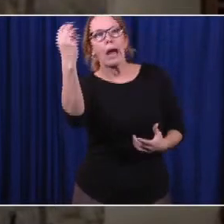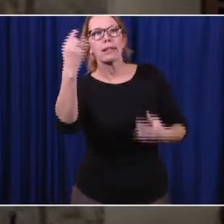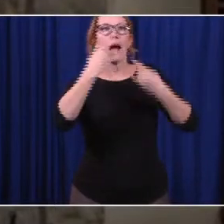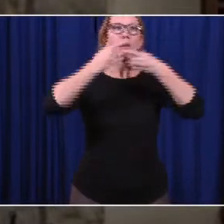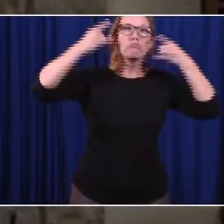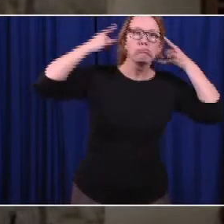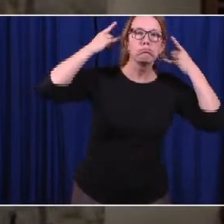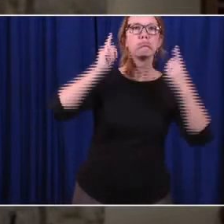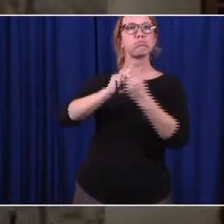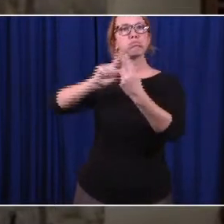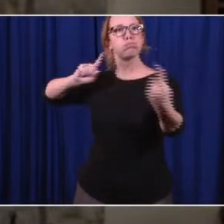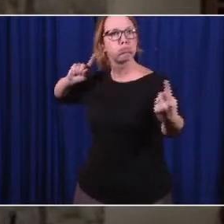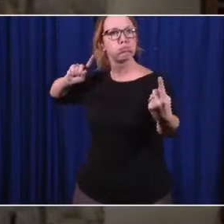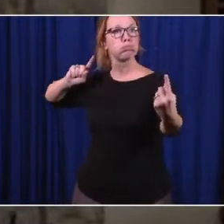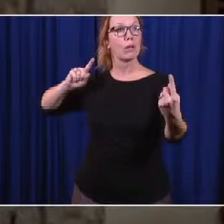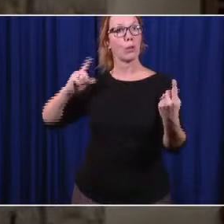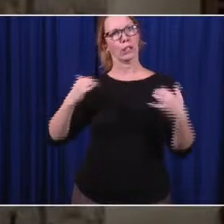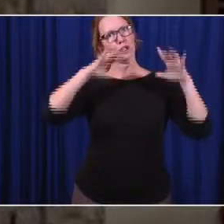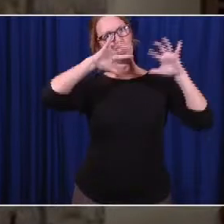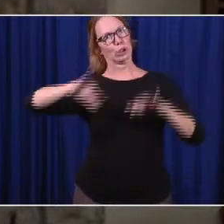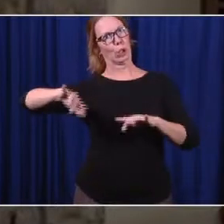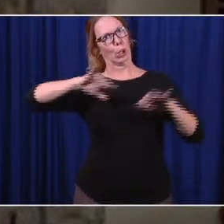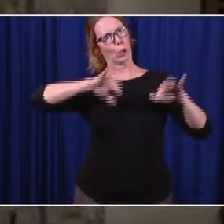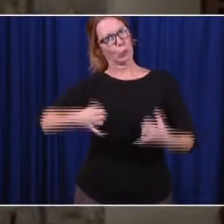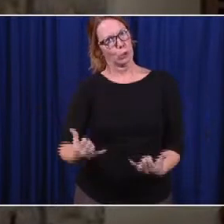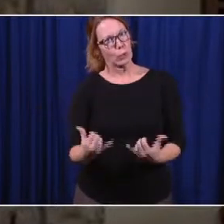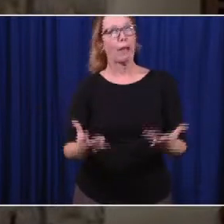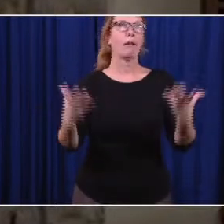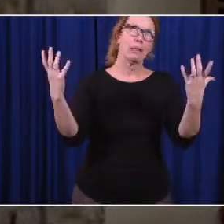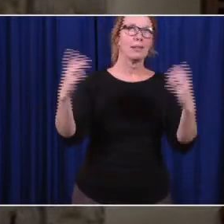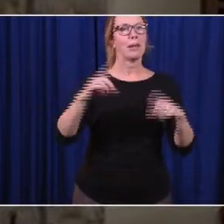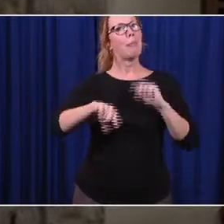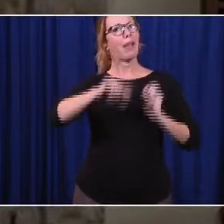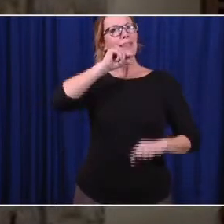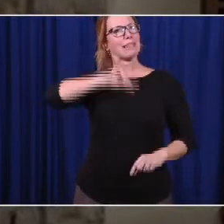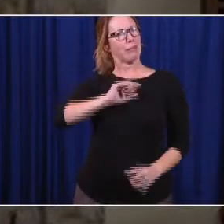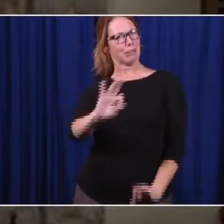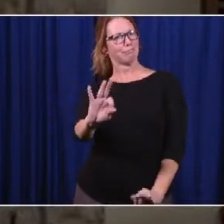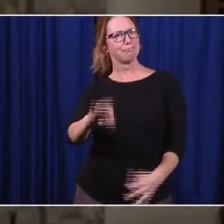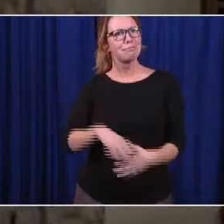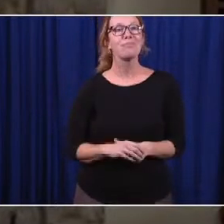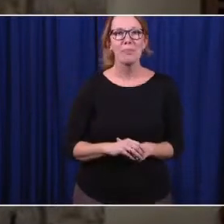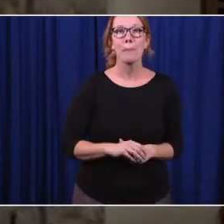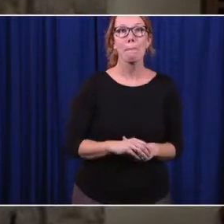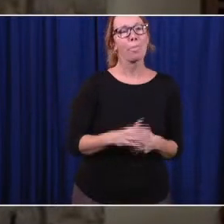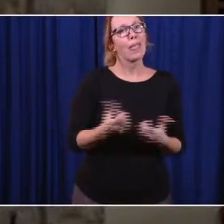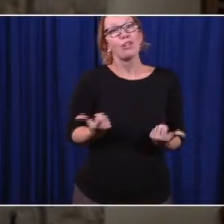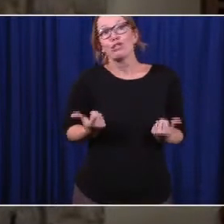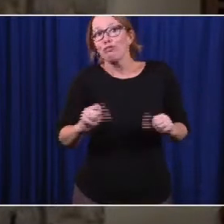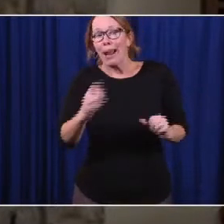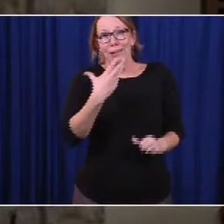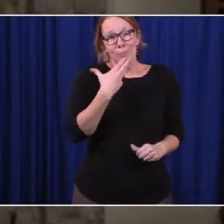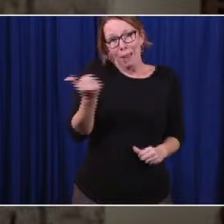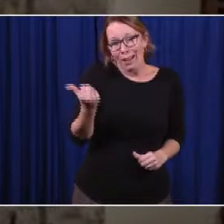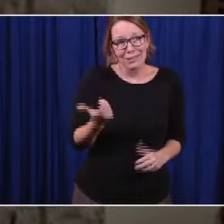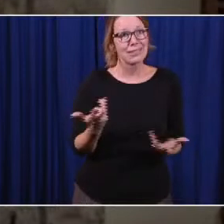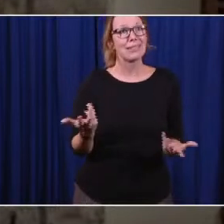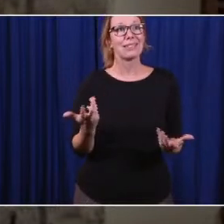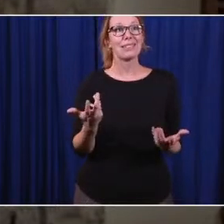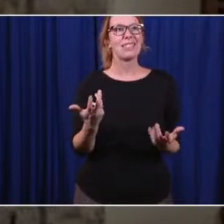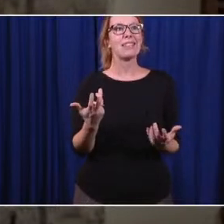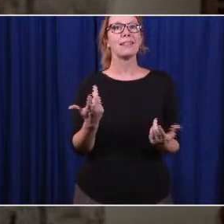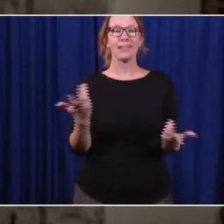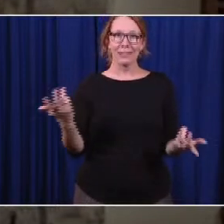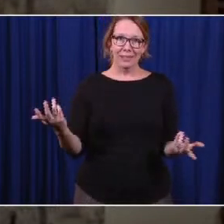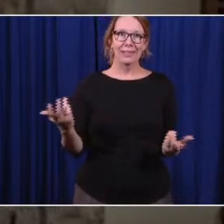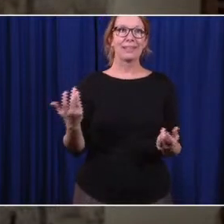masks on. Snow outside today. Wouldn't be great today, but you just try to do those things, and you have more contact